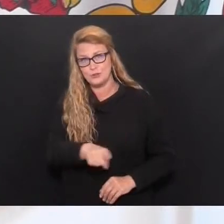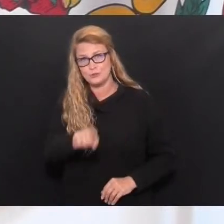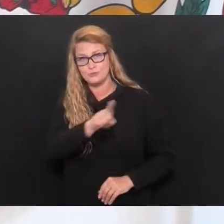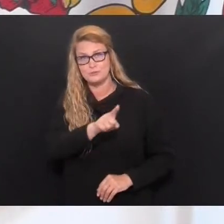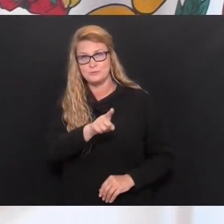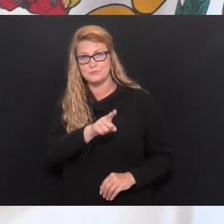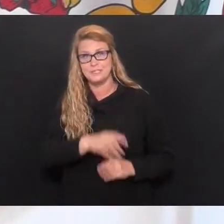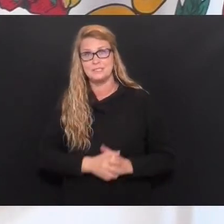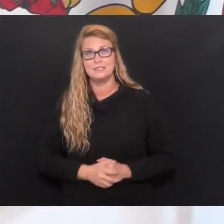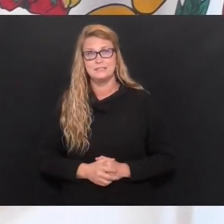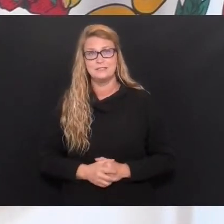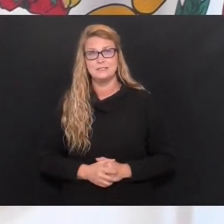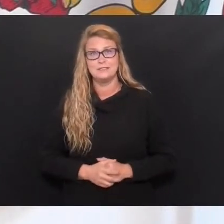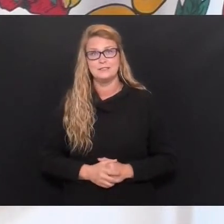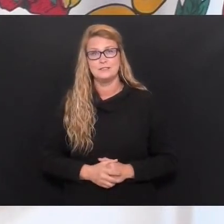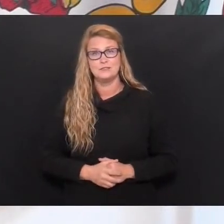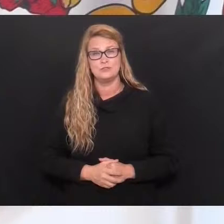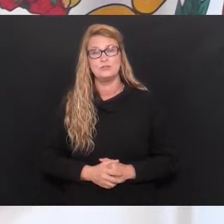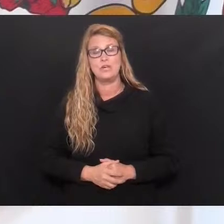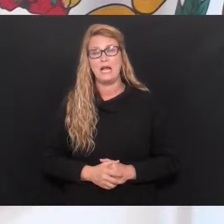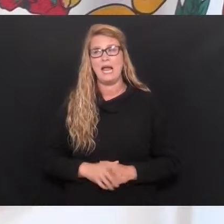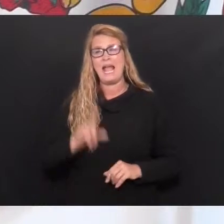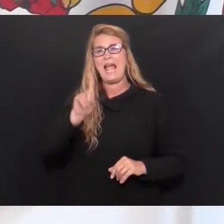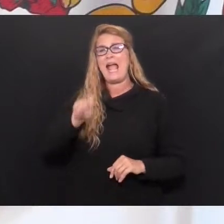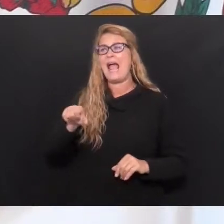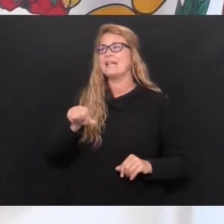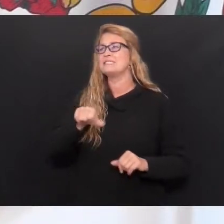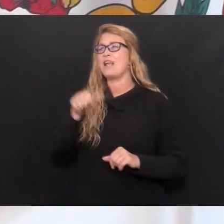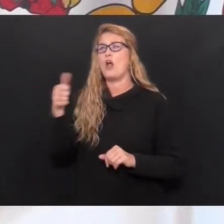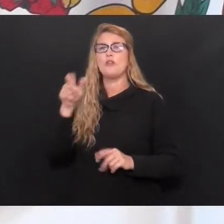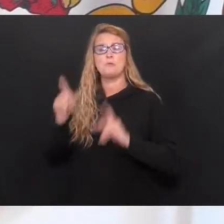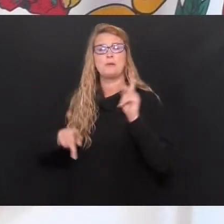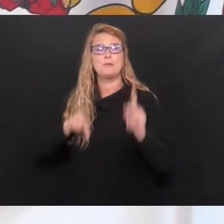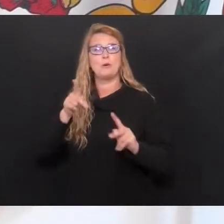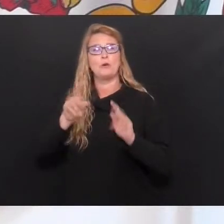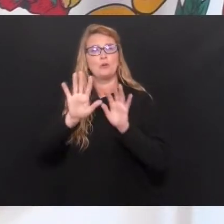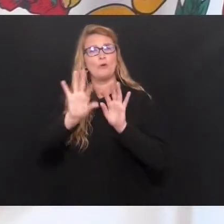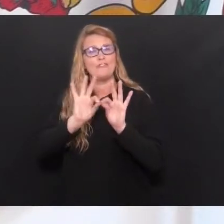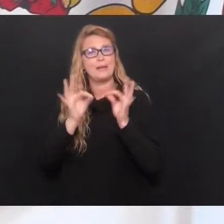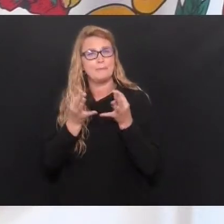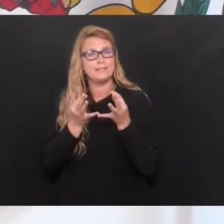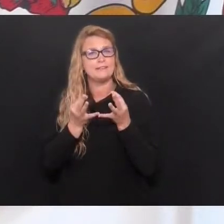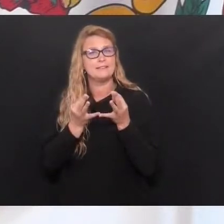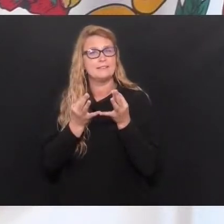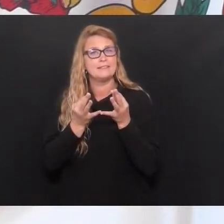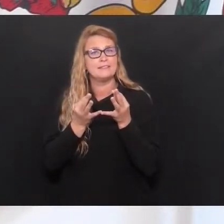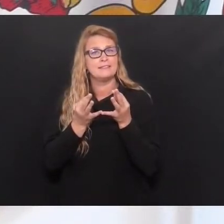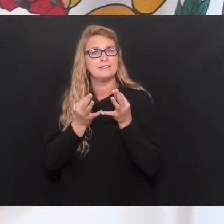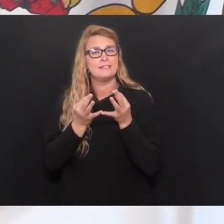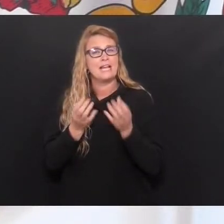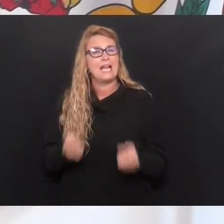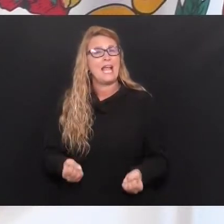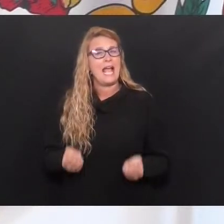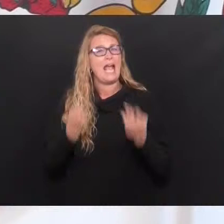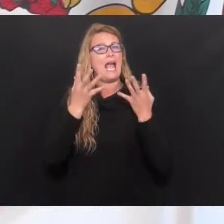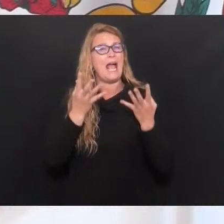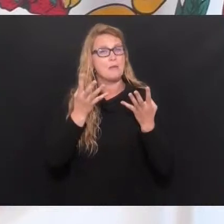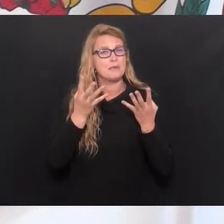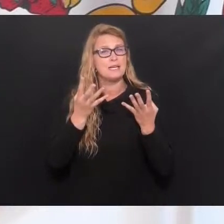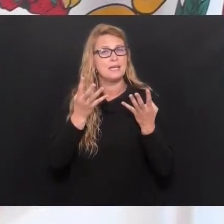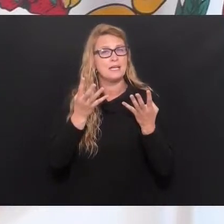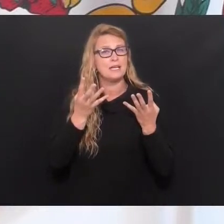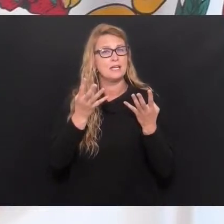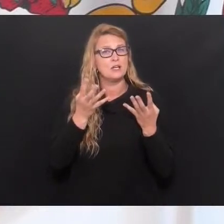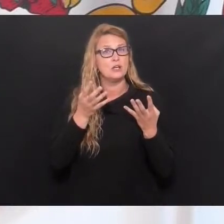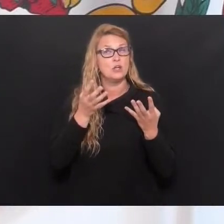the question that I just posed. Ask your family members, how many are you going to have